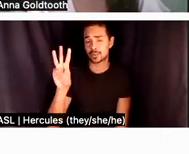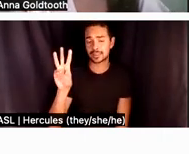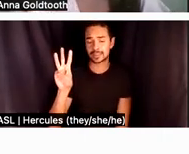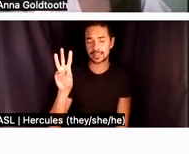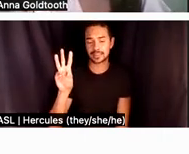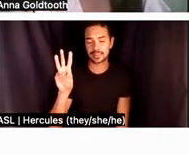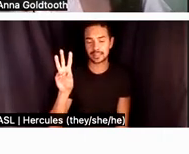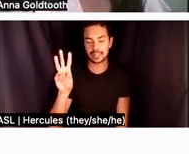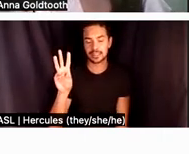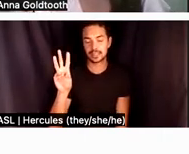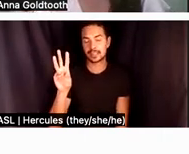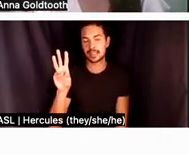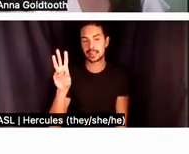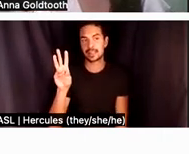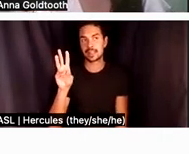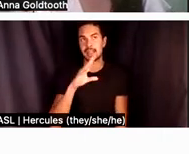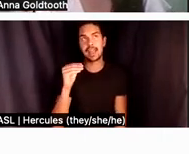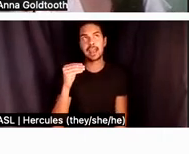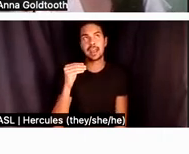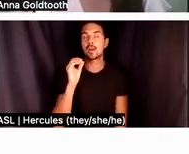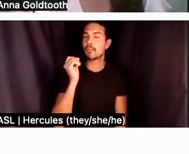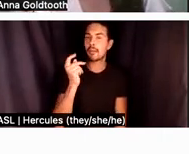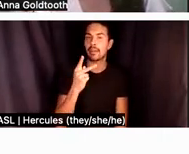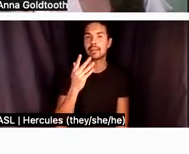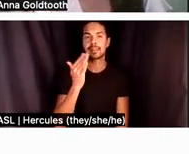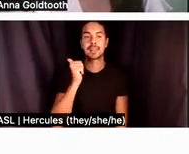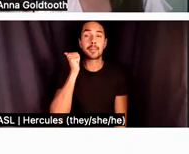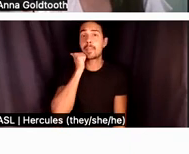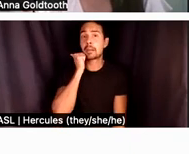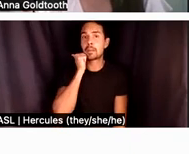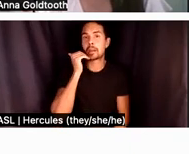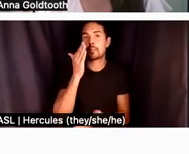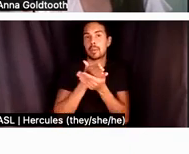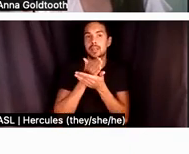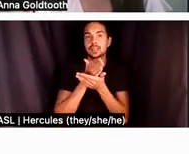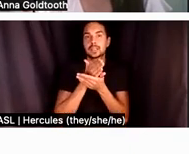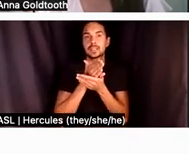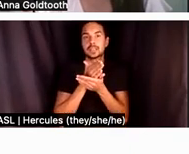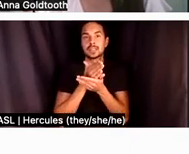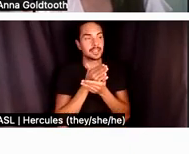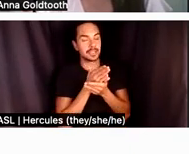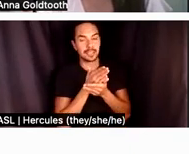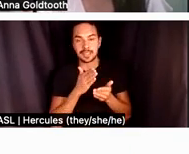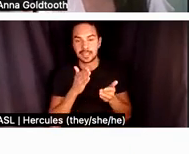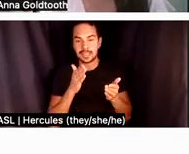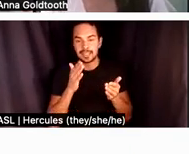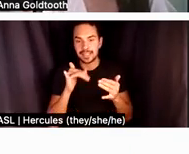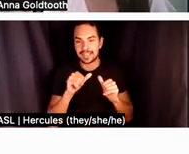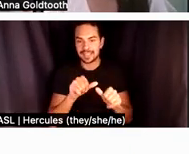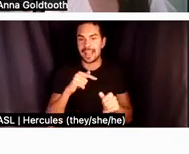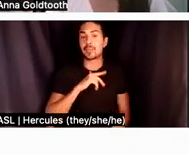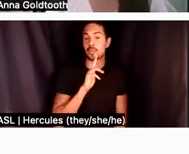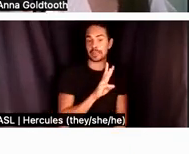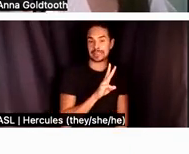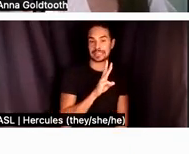now. And I'm like, okay, so like menopause is a ways off, hopefully, but like, it's still a thing that I've been intrigued